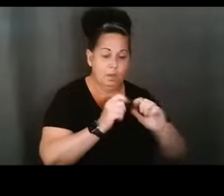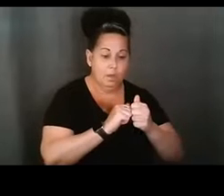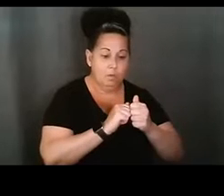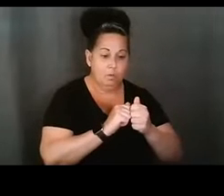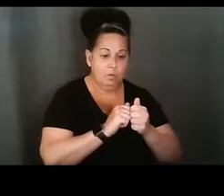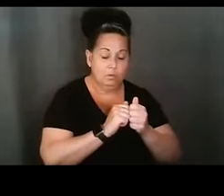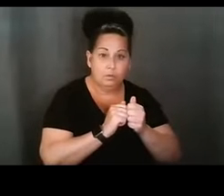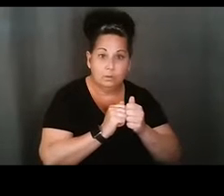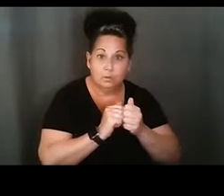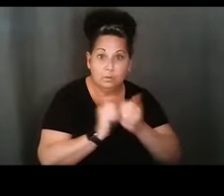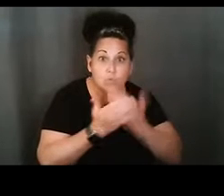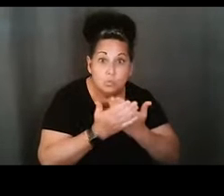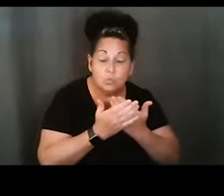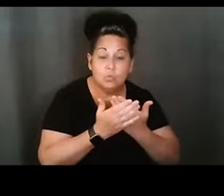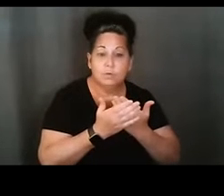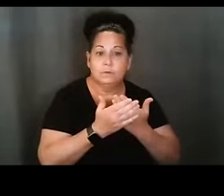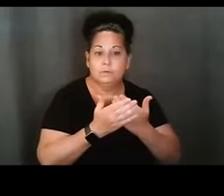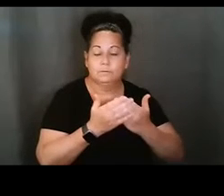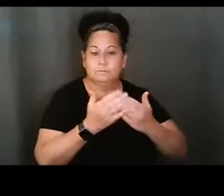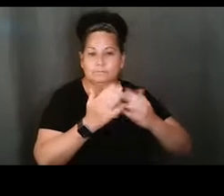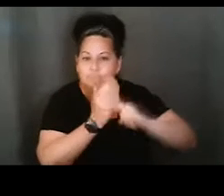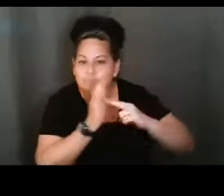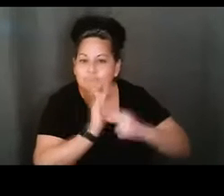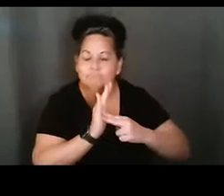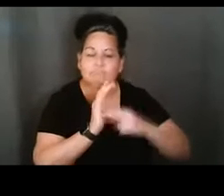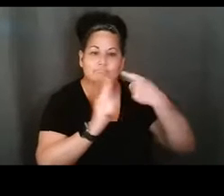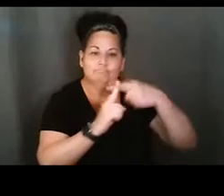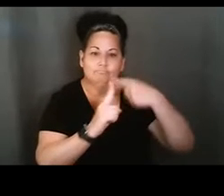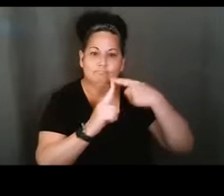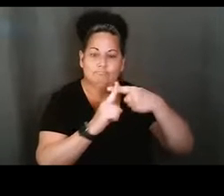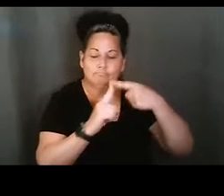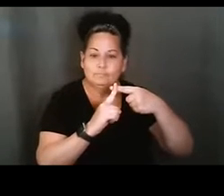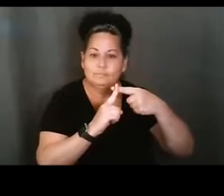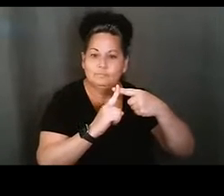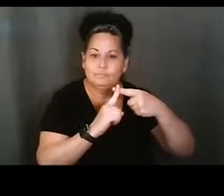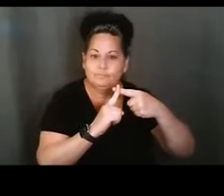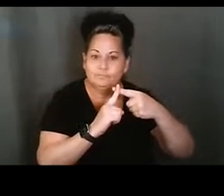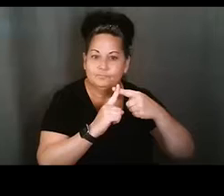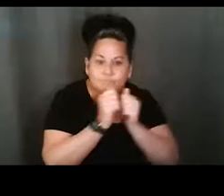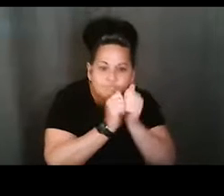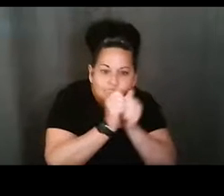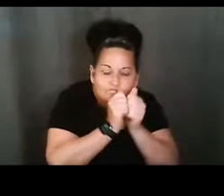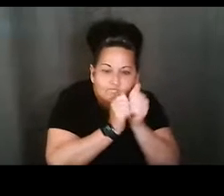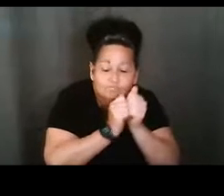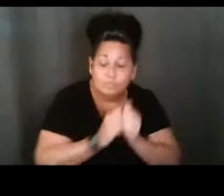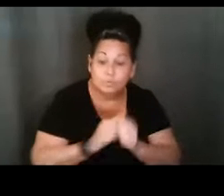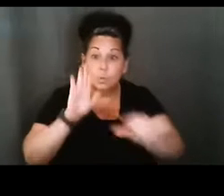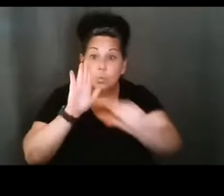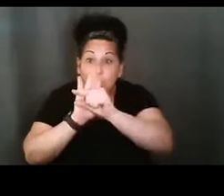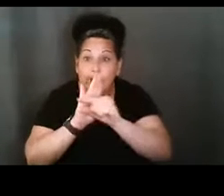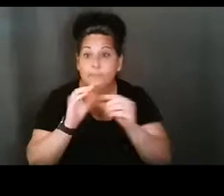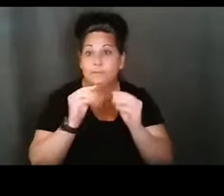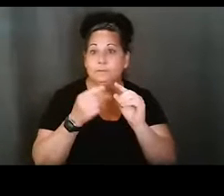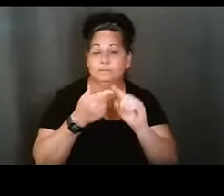meaningful competitive rivalry in terms of grades, in terms of homework, in terms